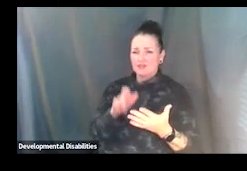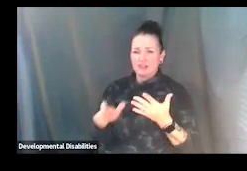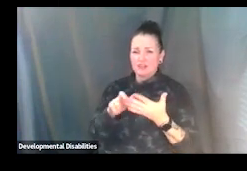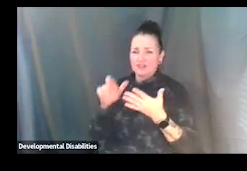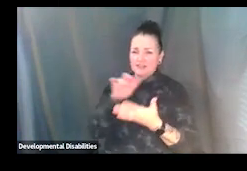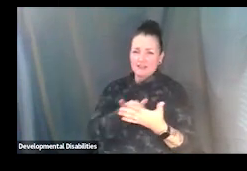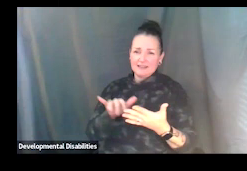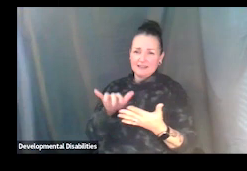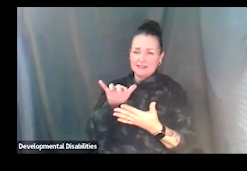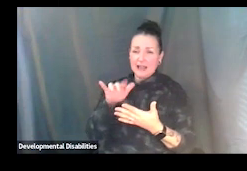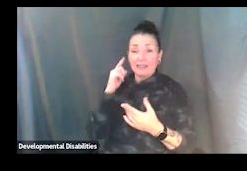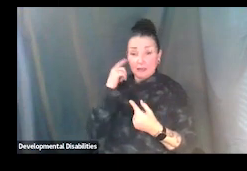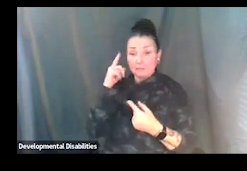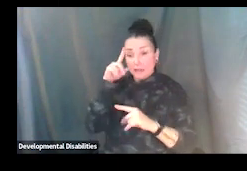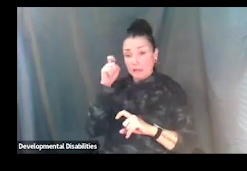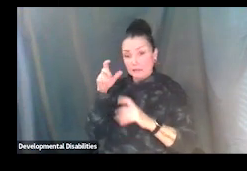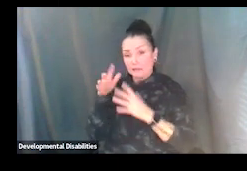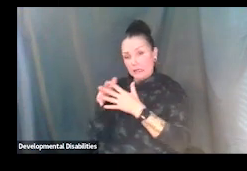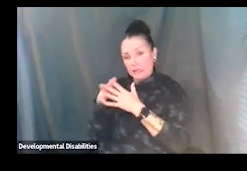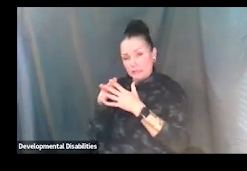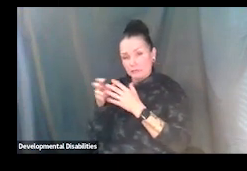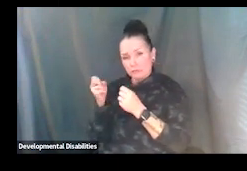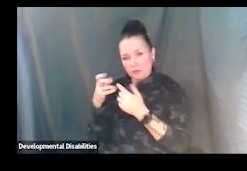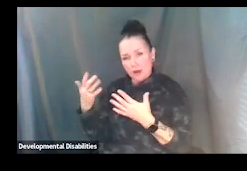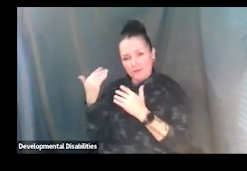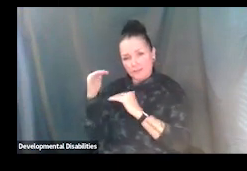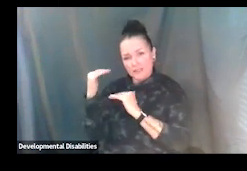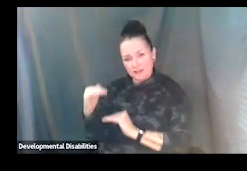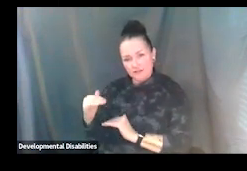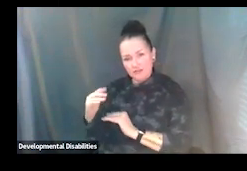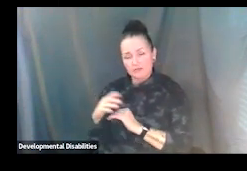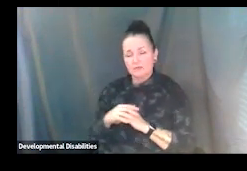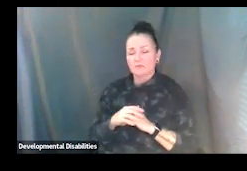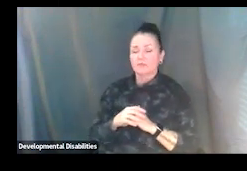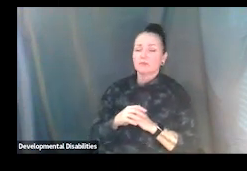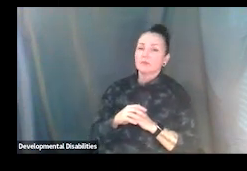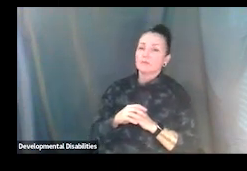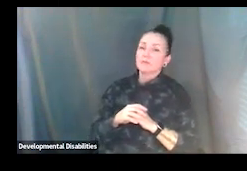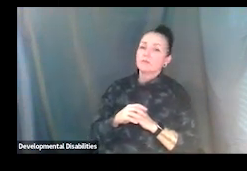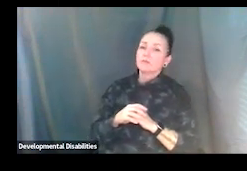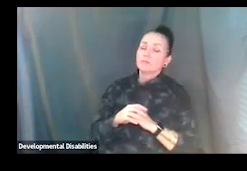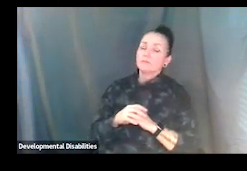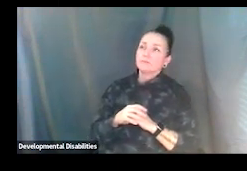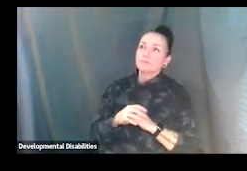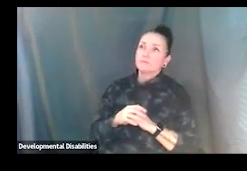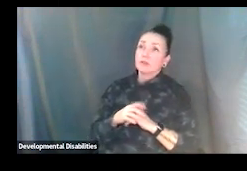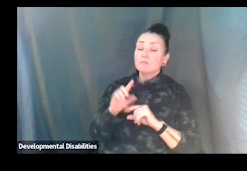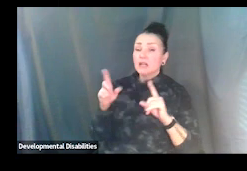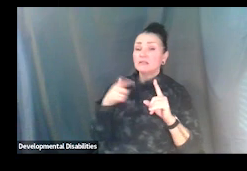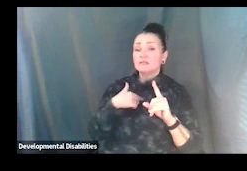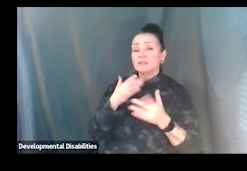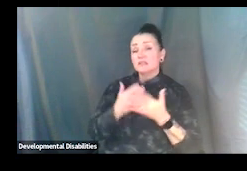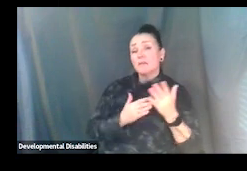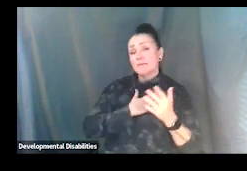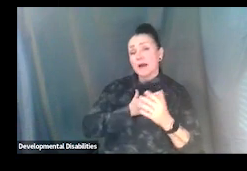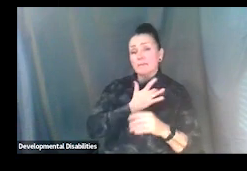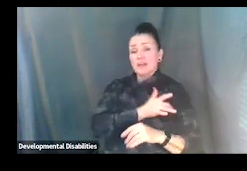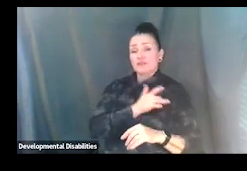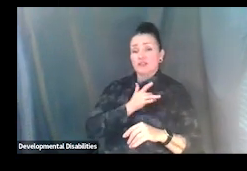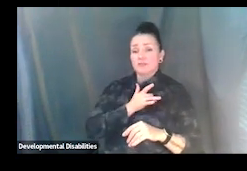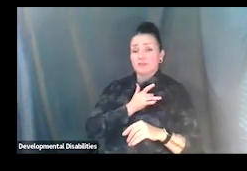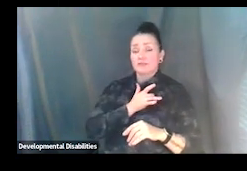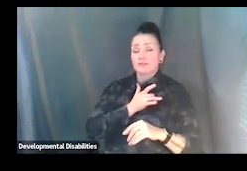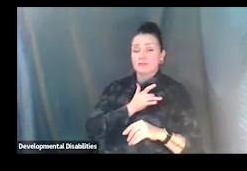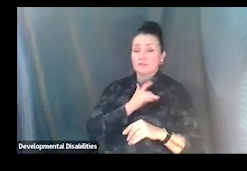can say is that I'm going to say about 40 parents have tried CBD oil with their children rather. And I